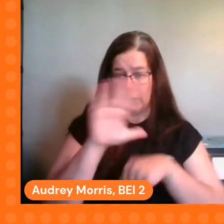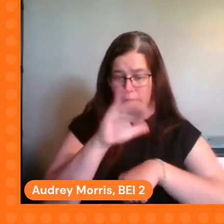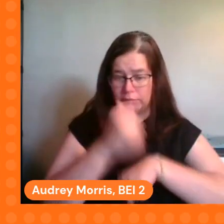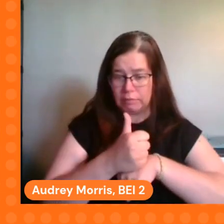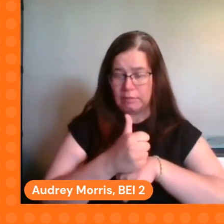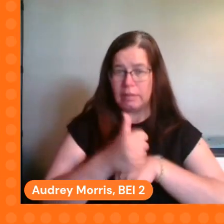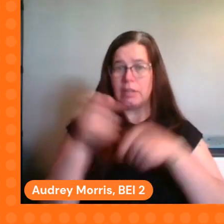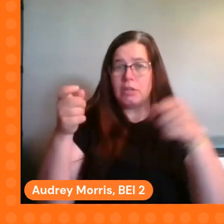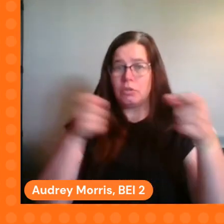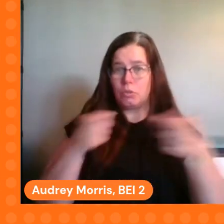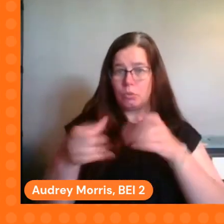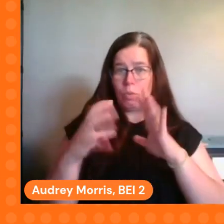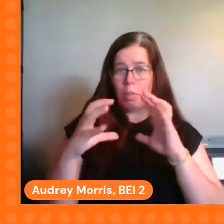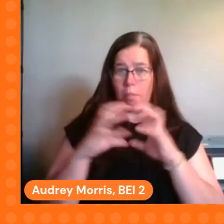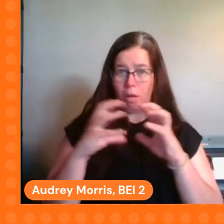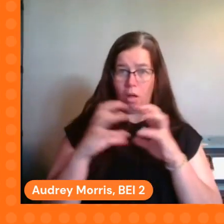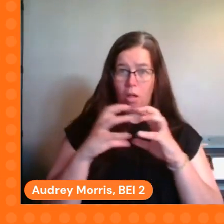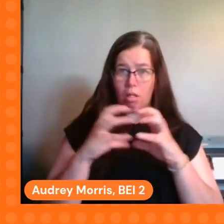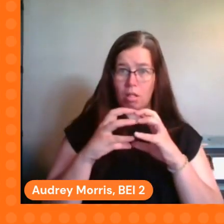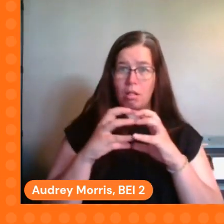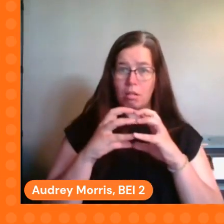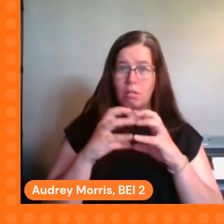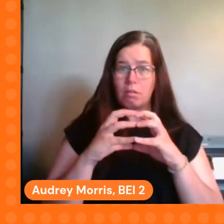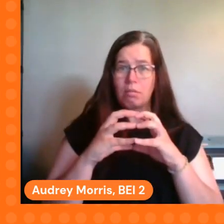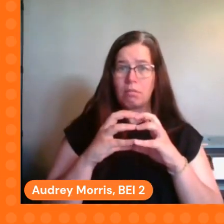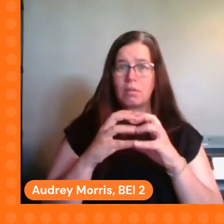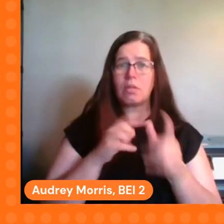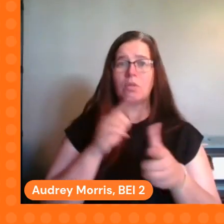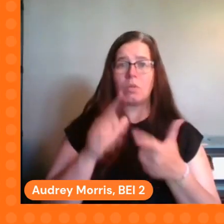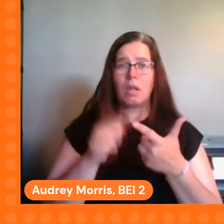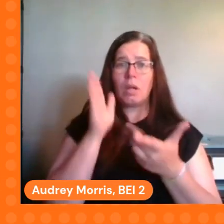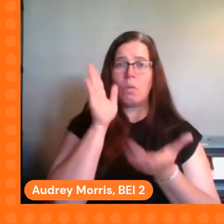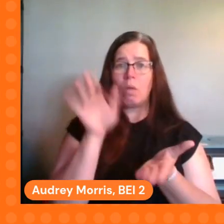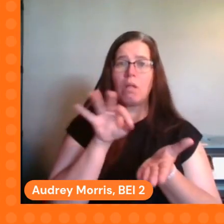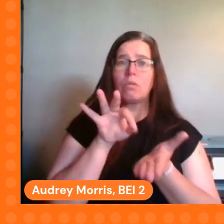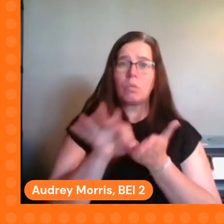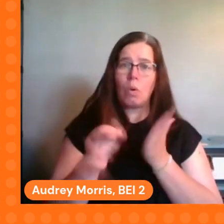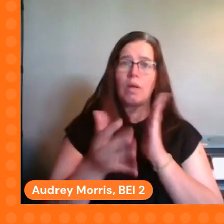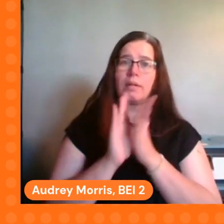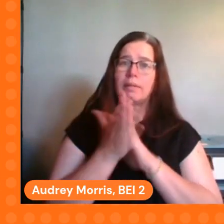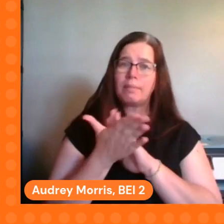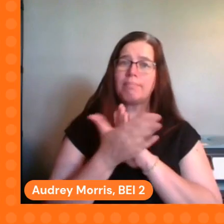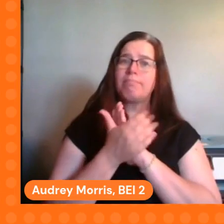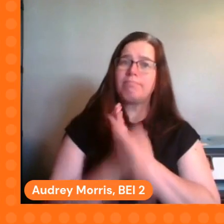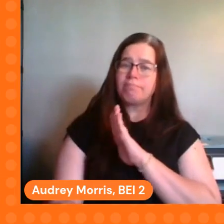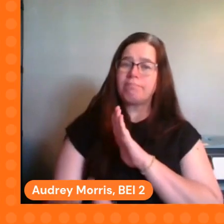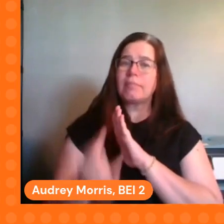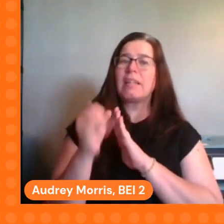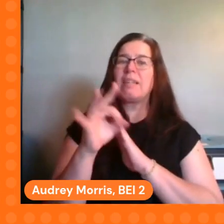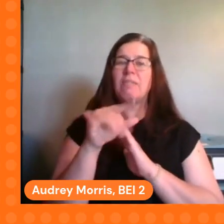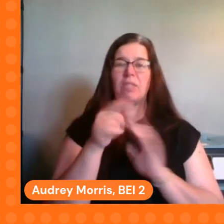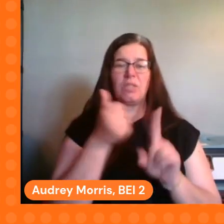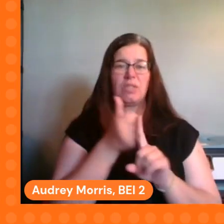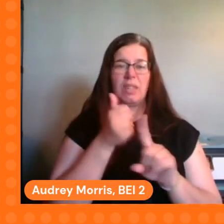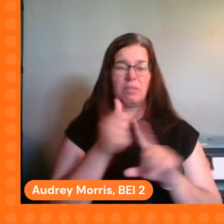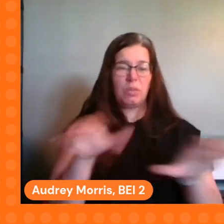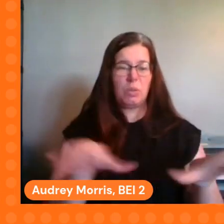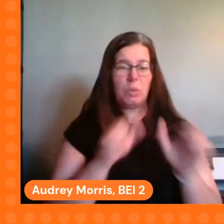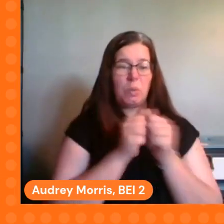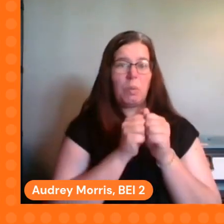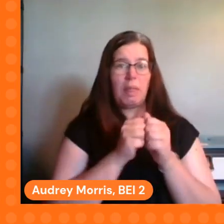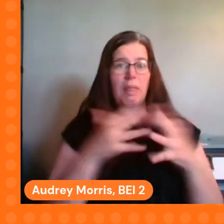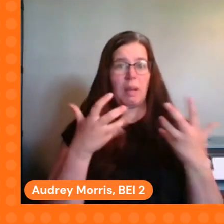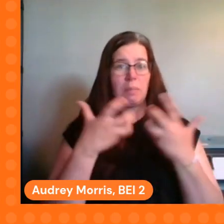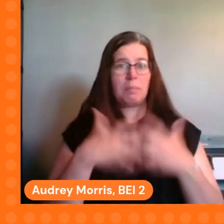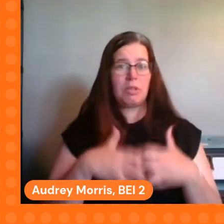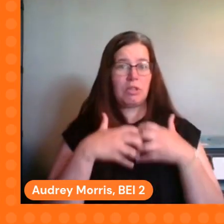of the ball. So then it scores and it gets really good. And if you imagine if you had to try and do that without a machine learning